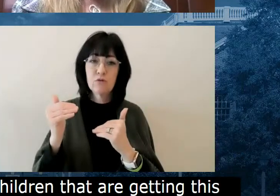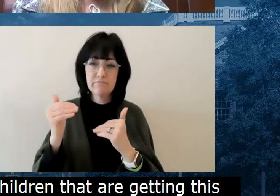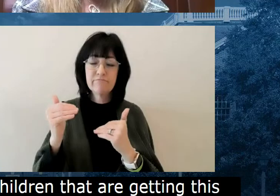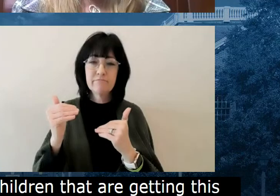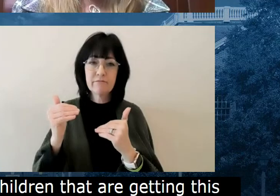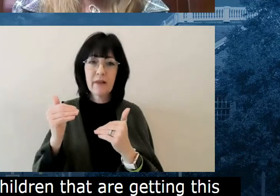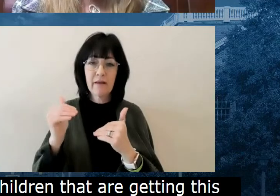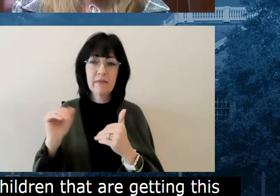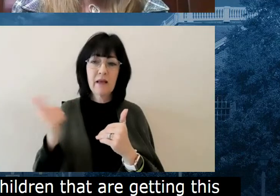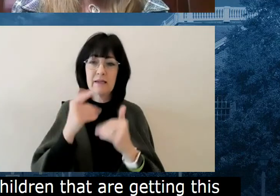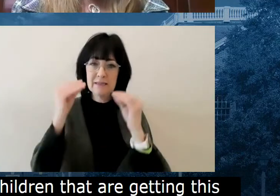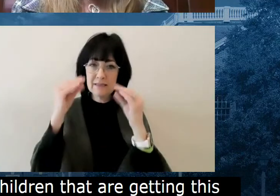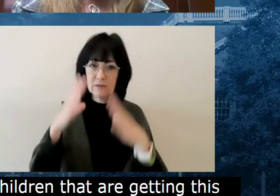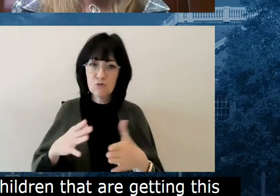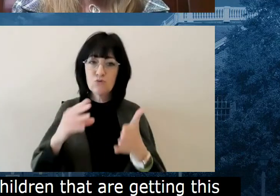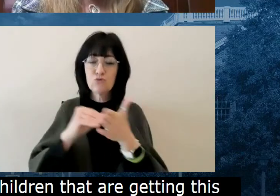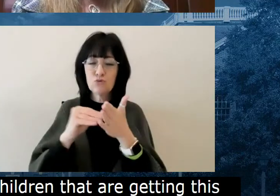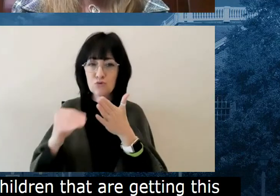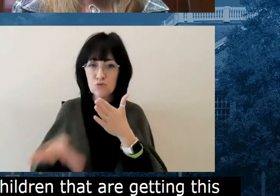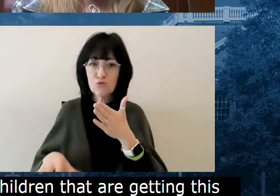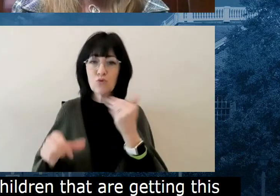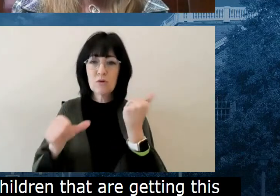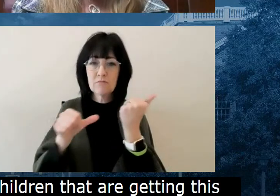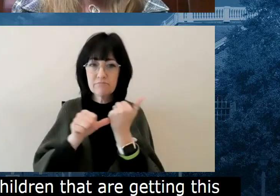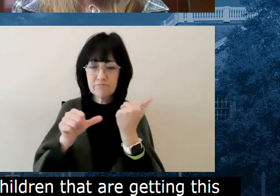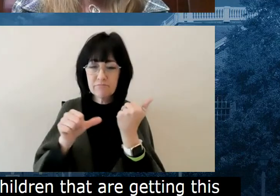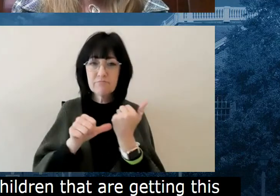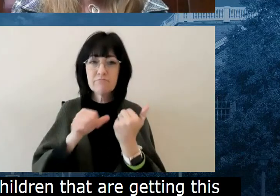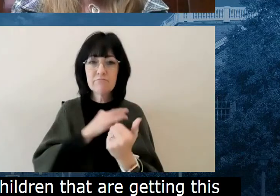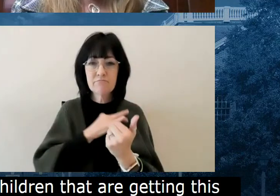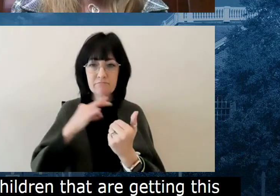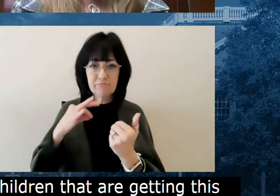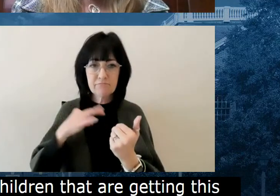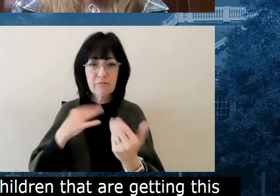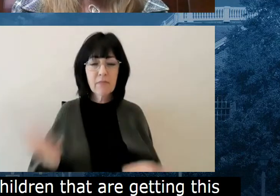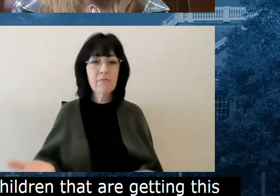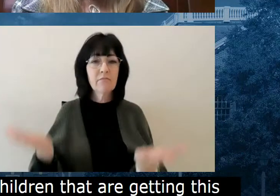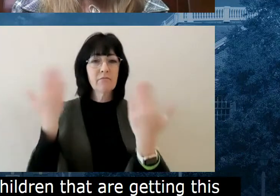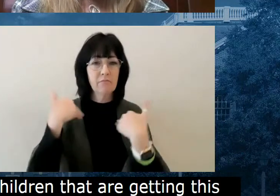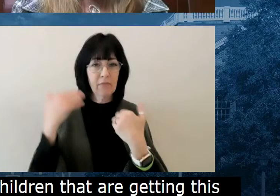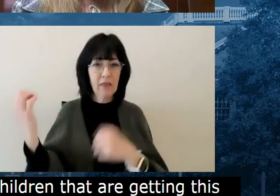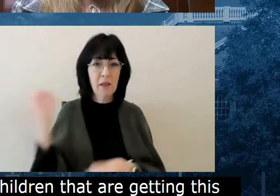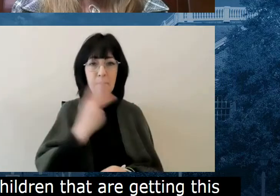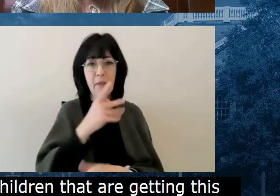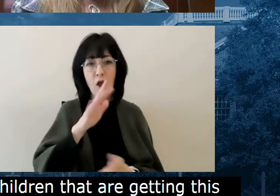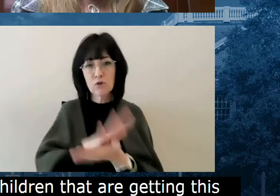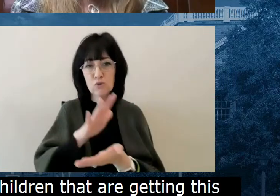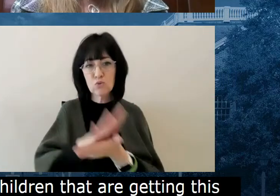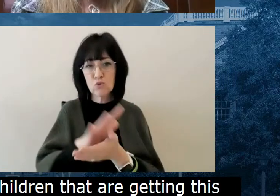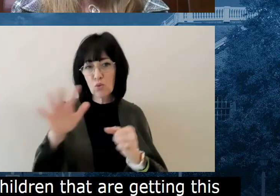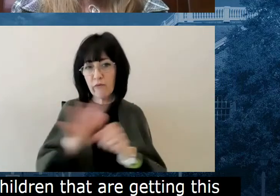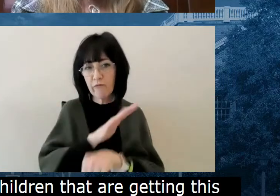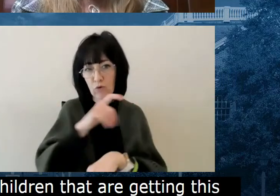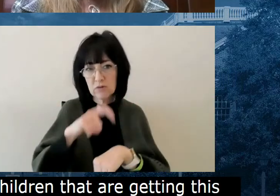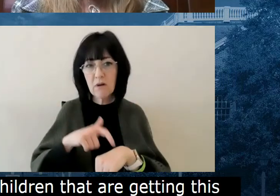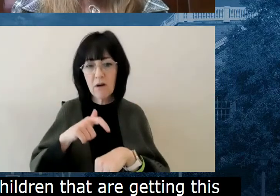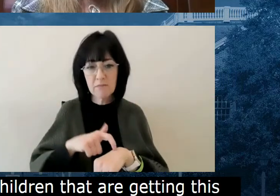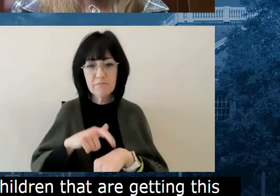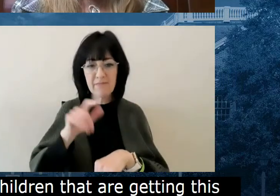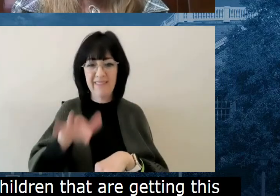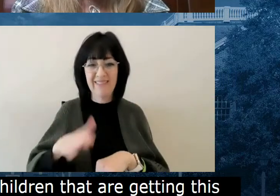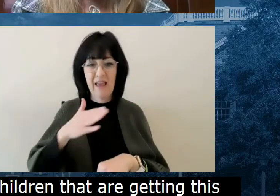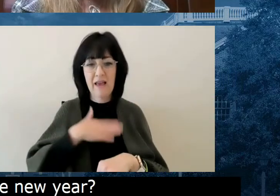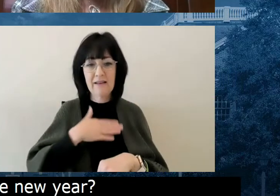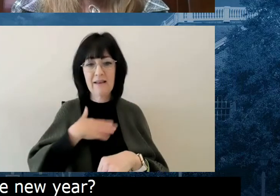full-time, a full in-person instruction, which is our objective, will continue to be our objective. School